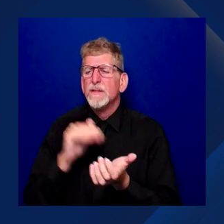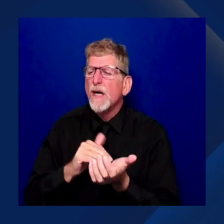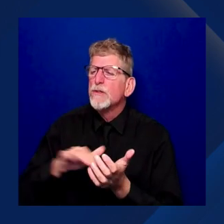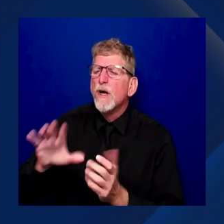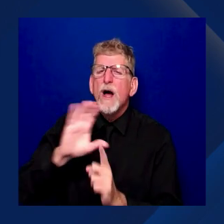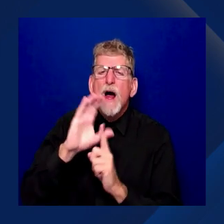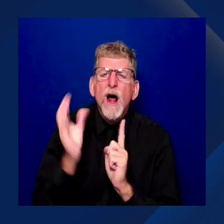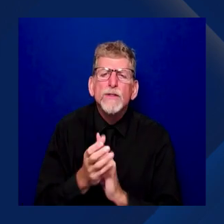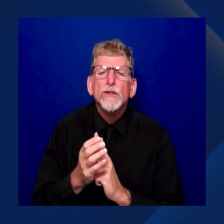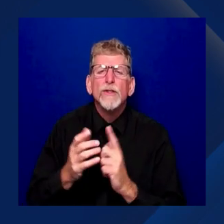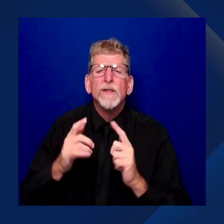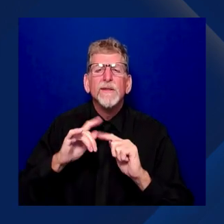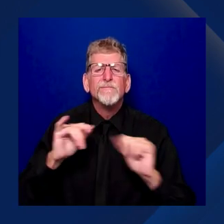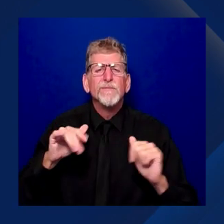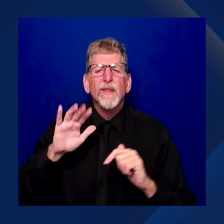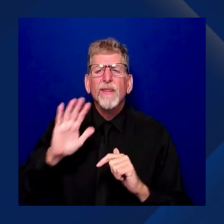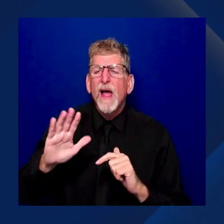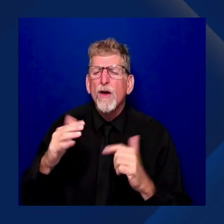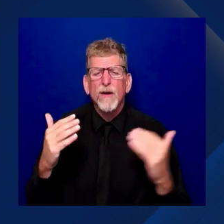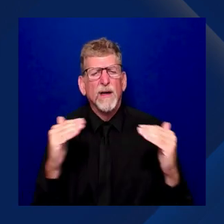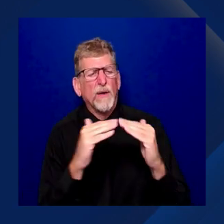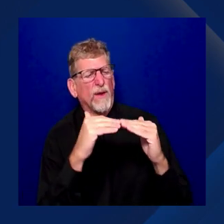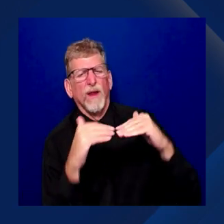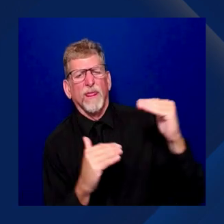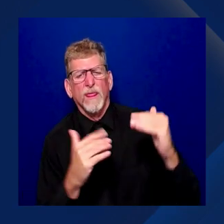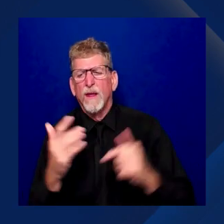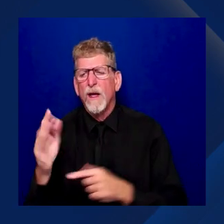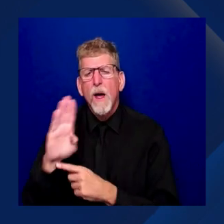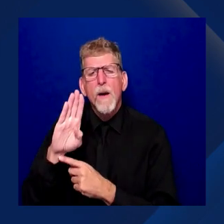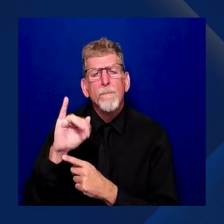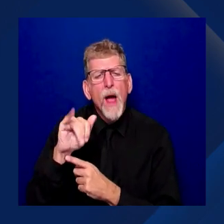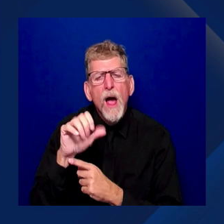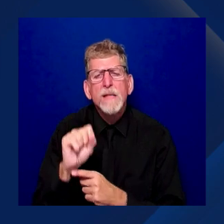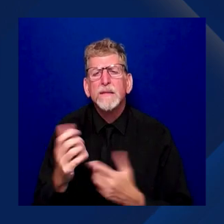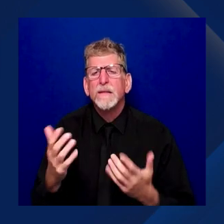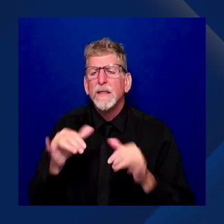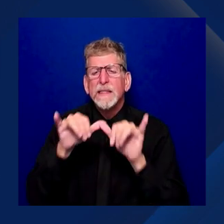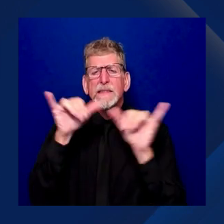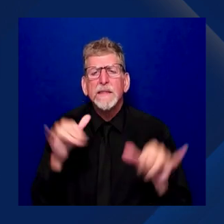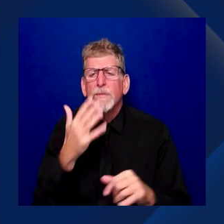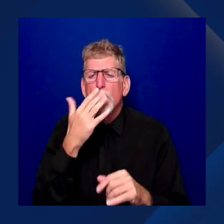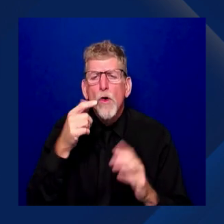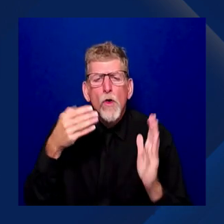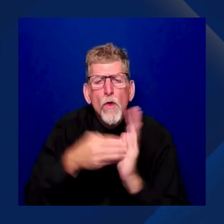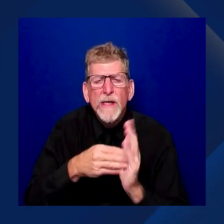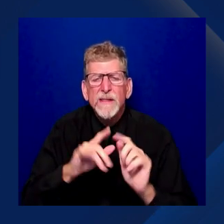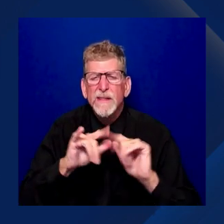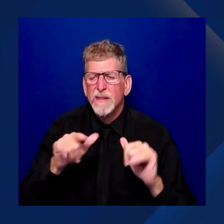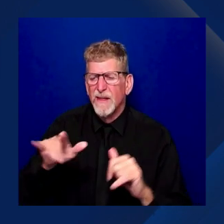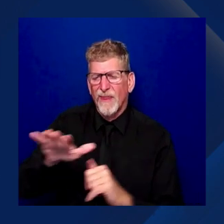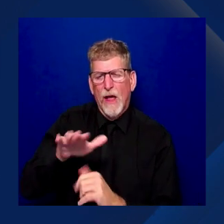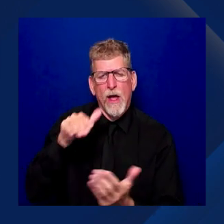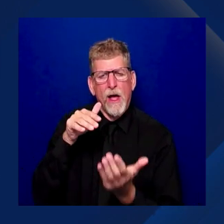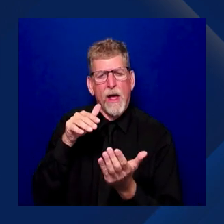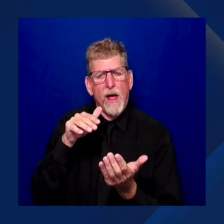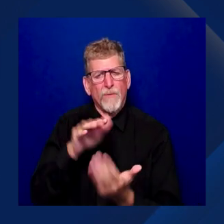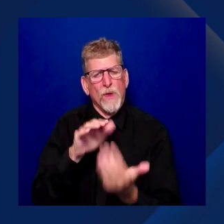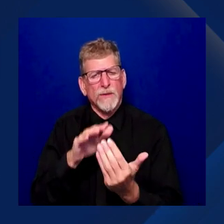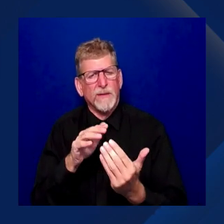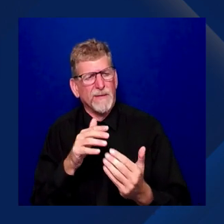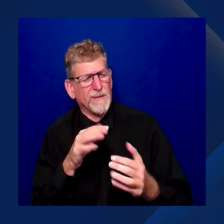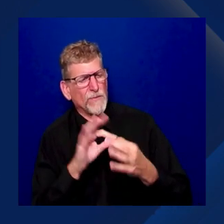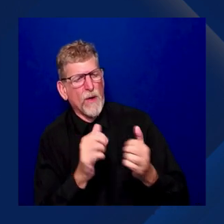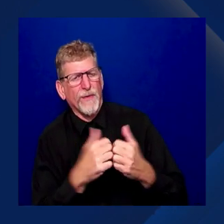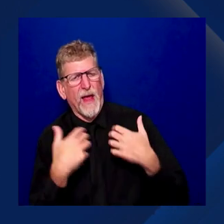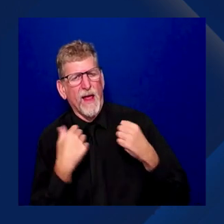individual and systemic racism in the healthcare system. This work also involves diversifying the physician workforce and